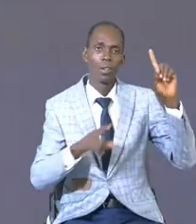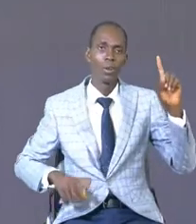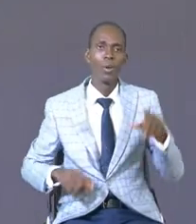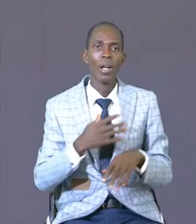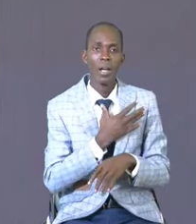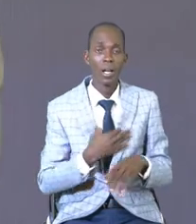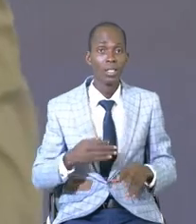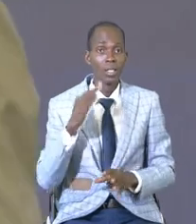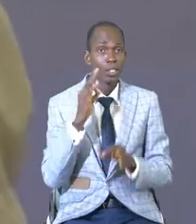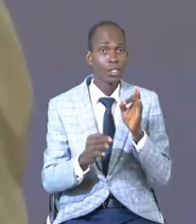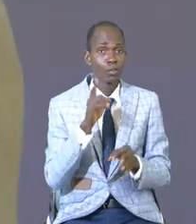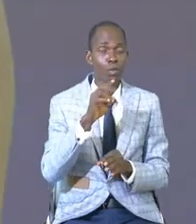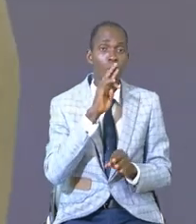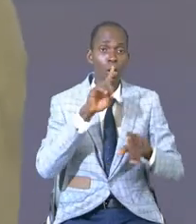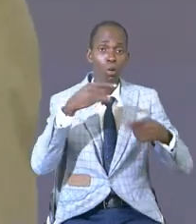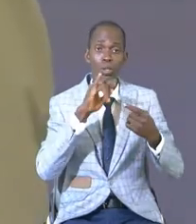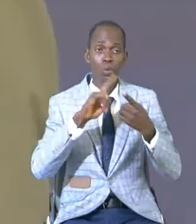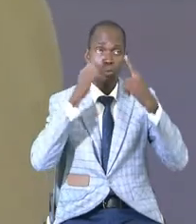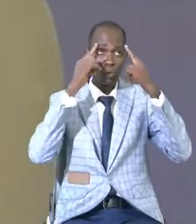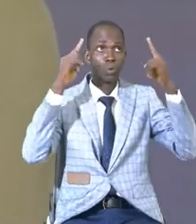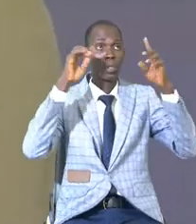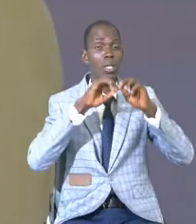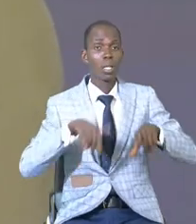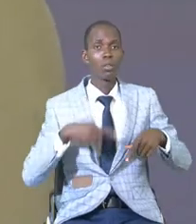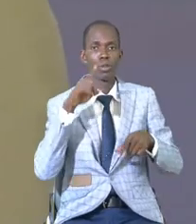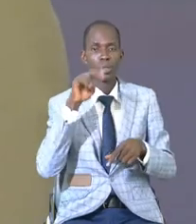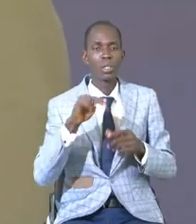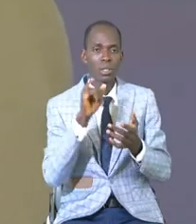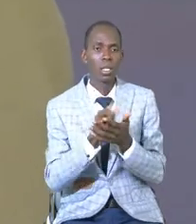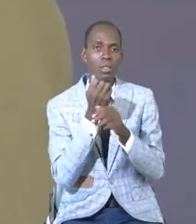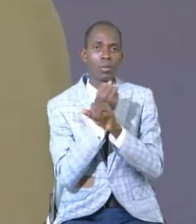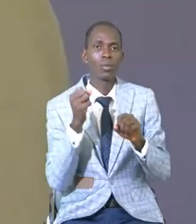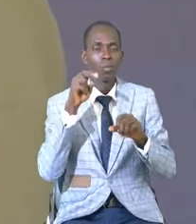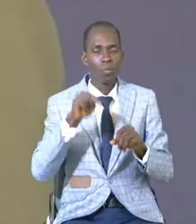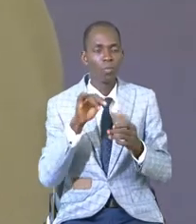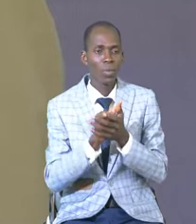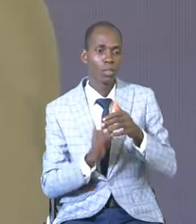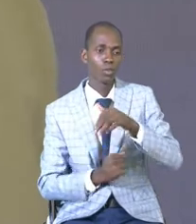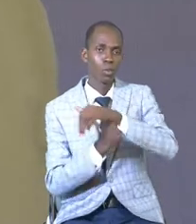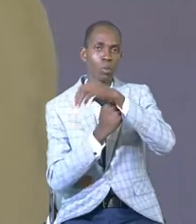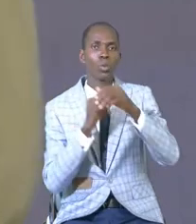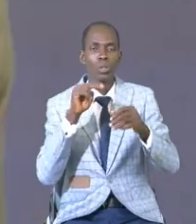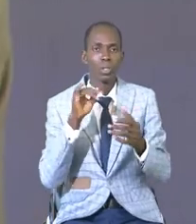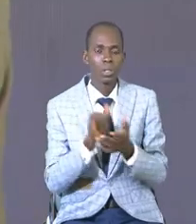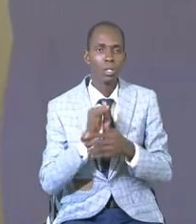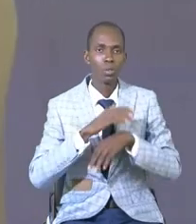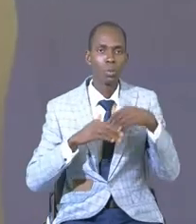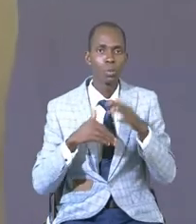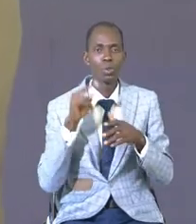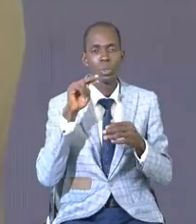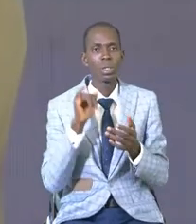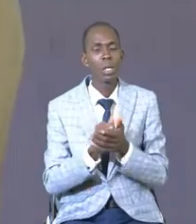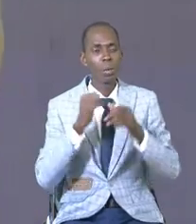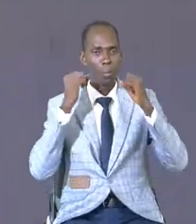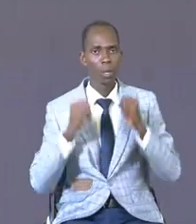if you're going to succeed in life, you need his salvation, you need his support, you need his succor, you need his power, you need